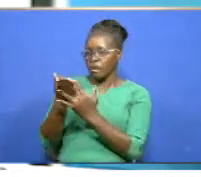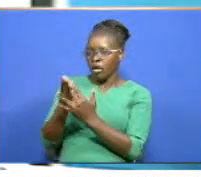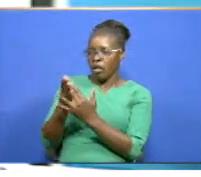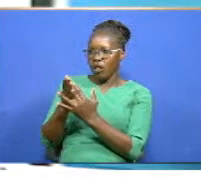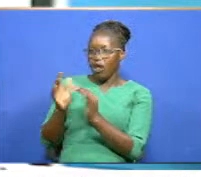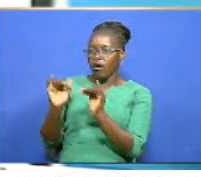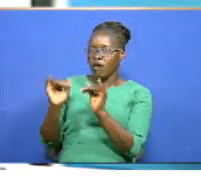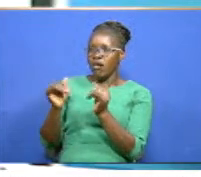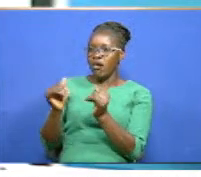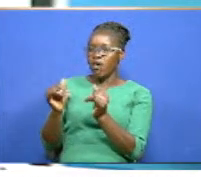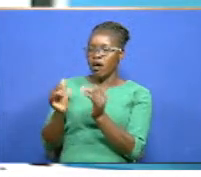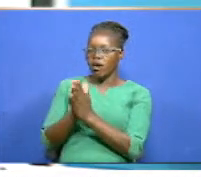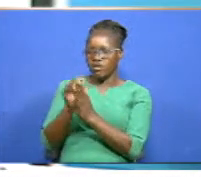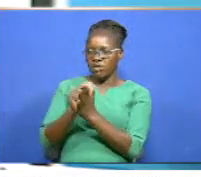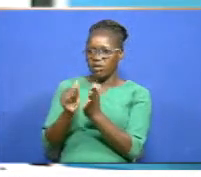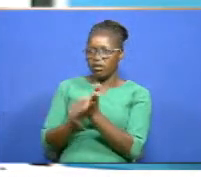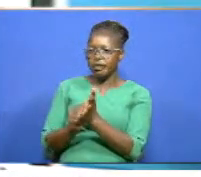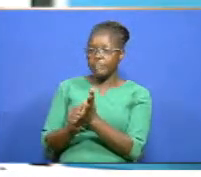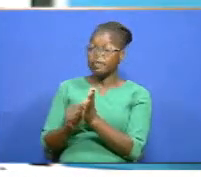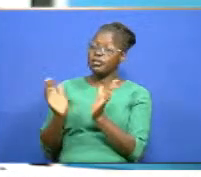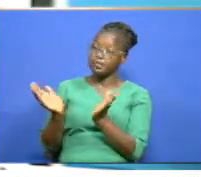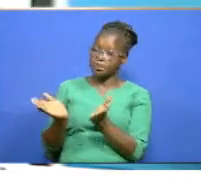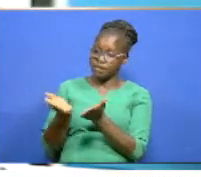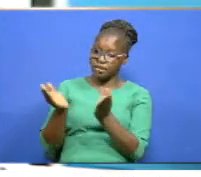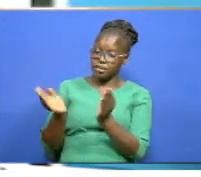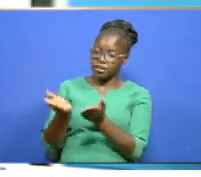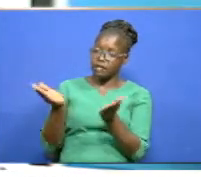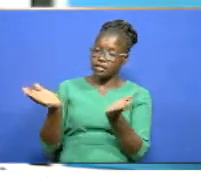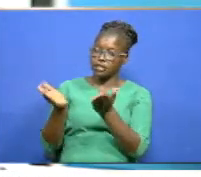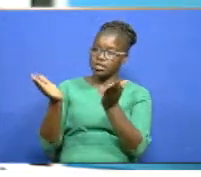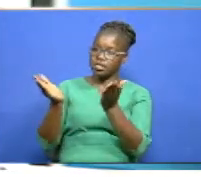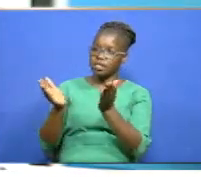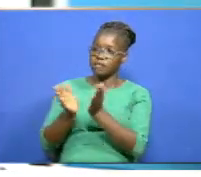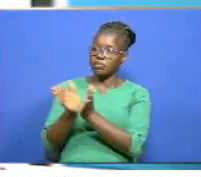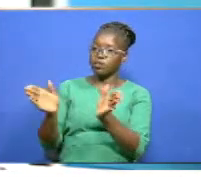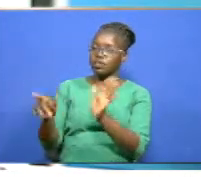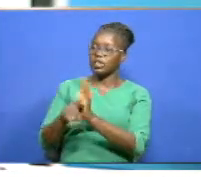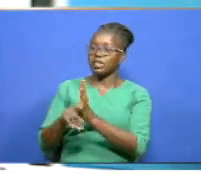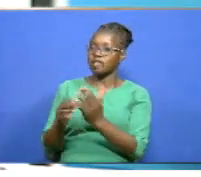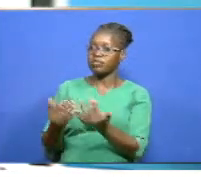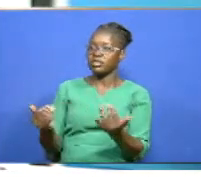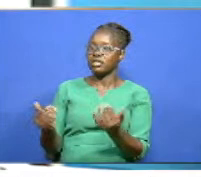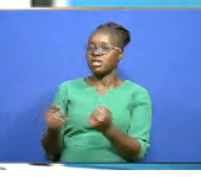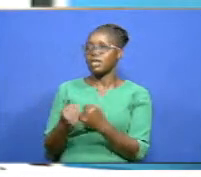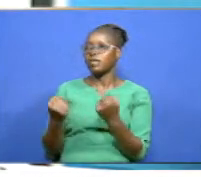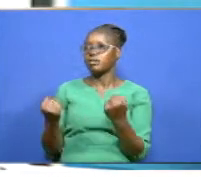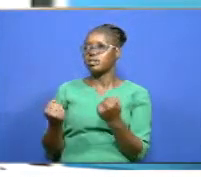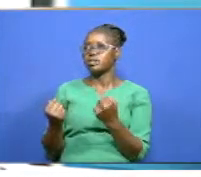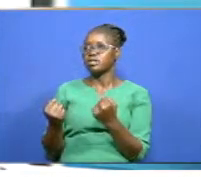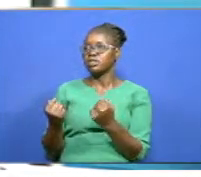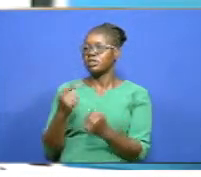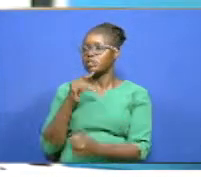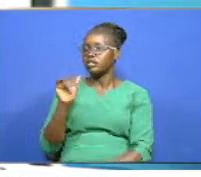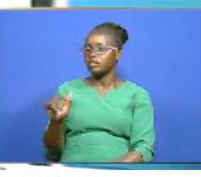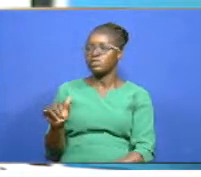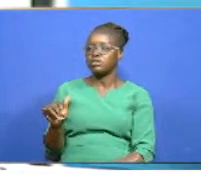as an agent for sensitizing the public on the negative things that are happening, so that